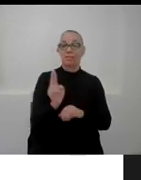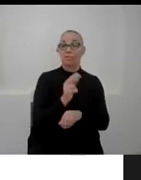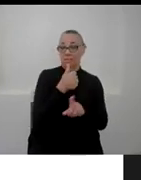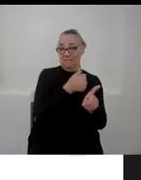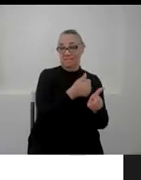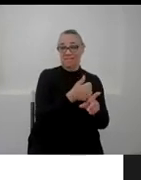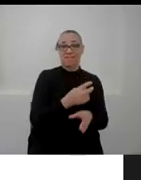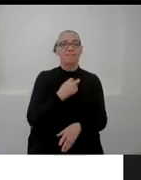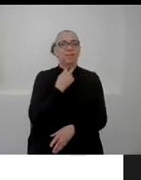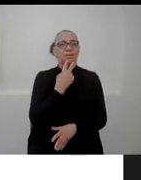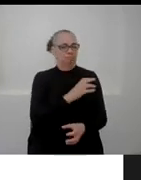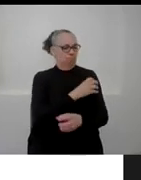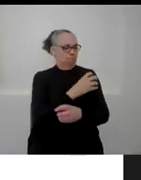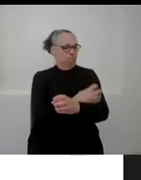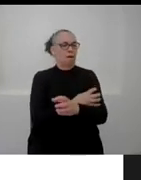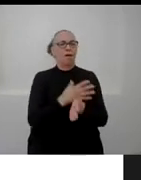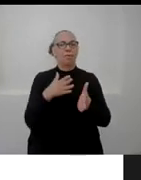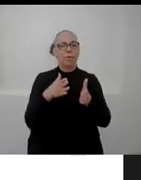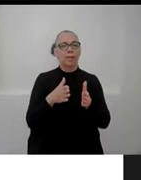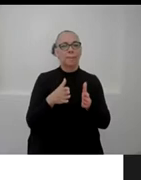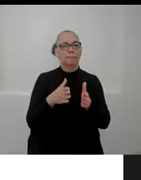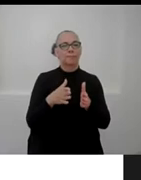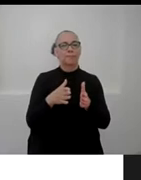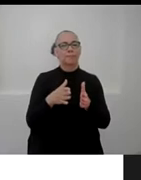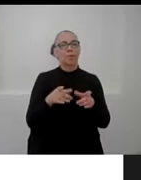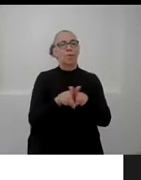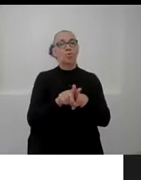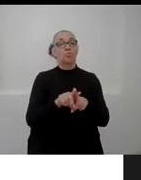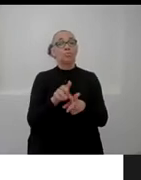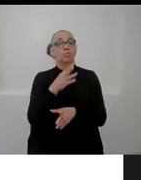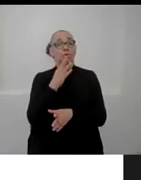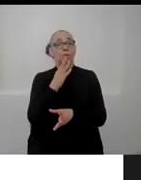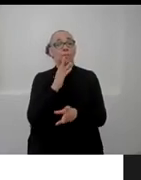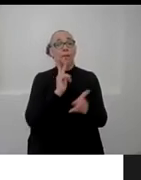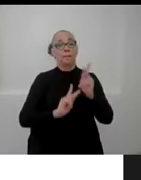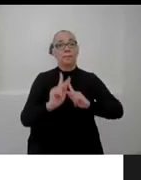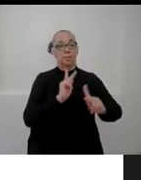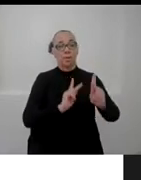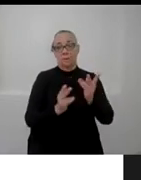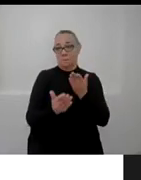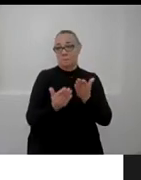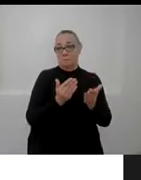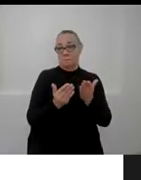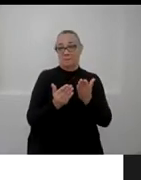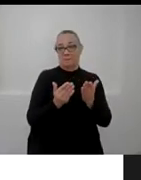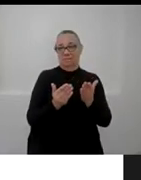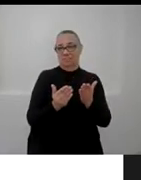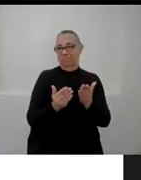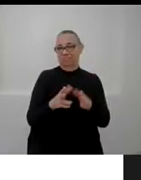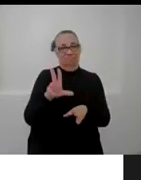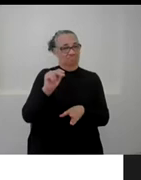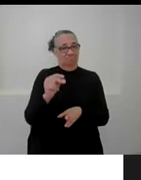very powerful ways. But we're also talking about people who maybe have no verbal communication at